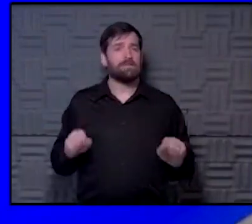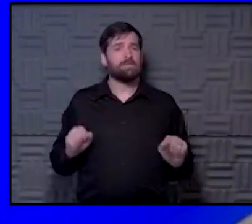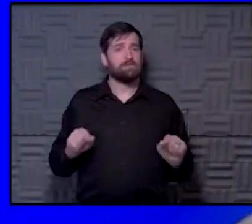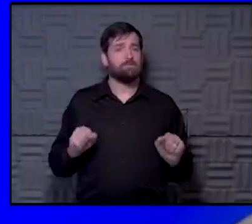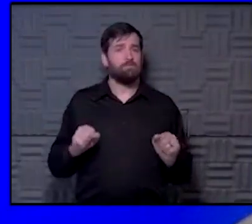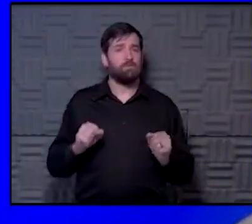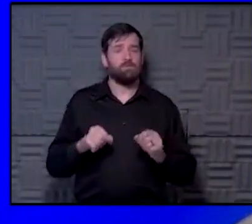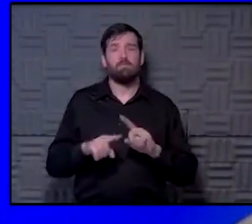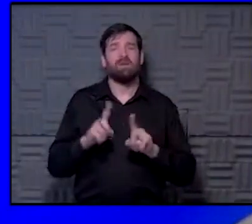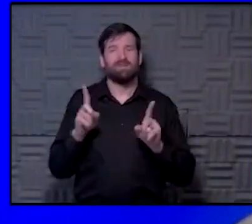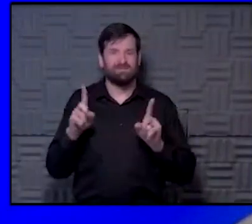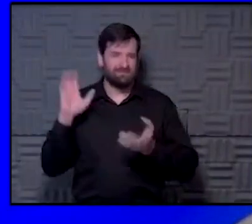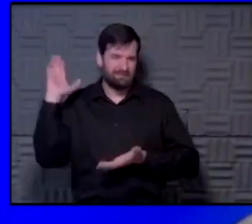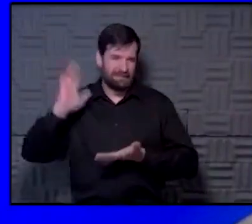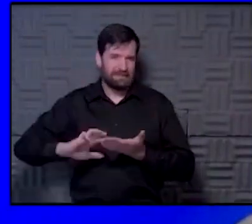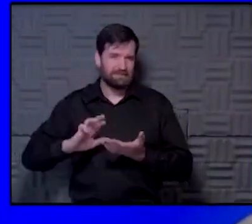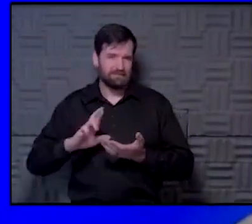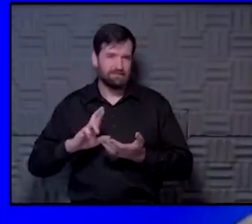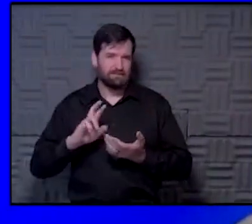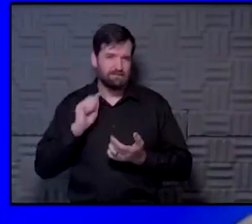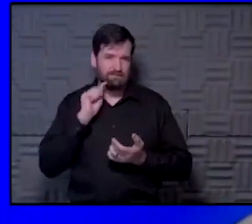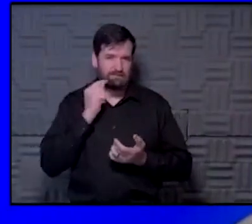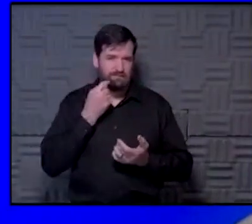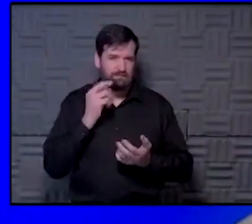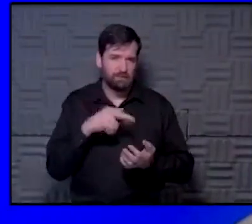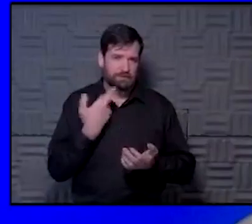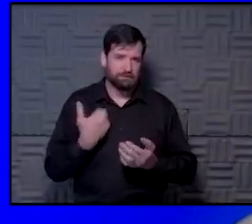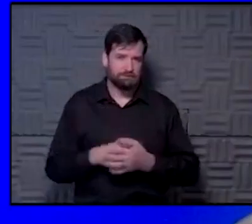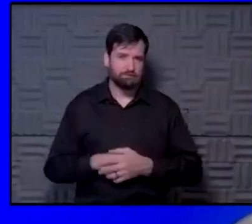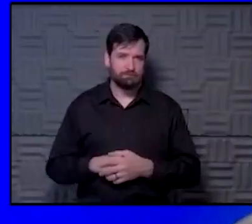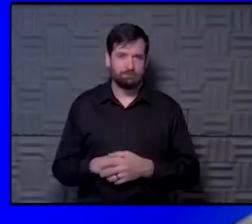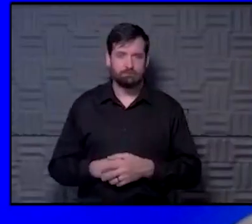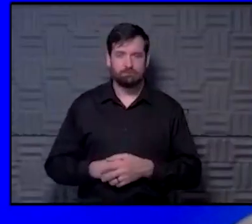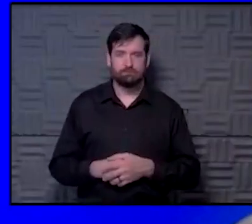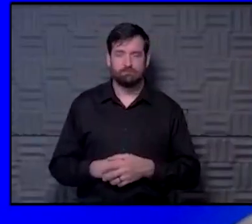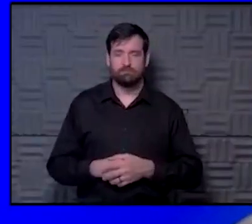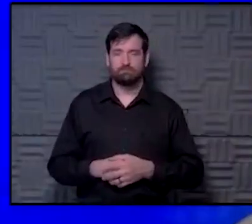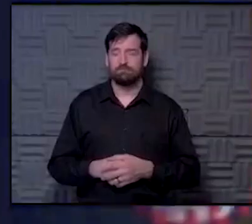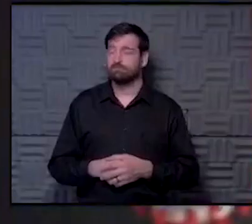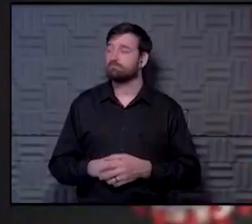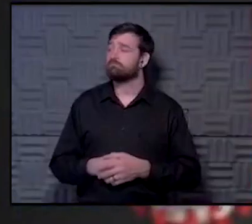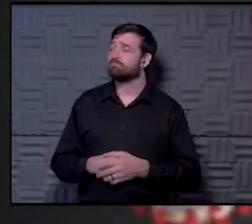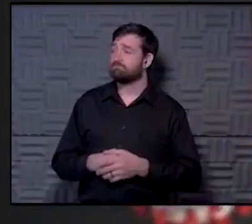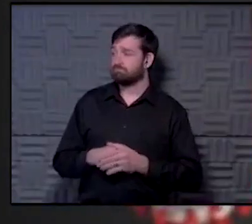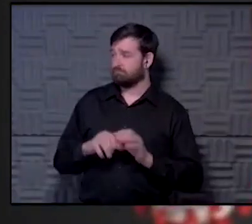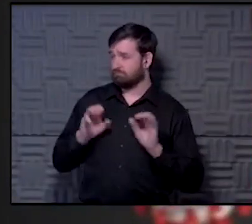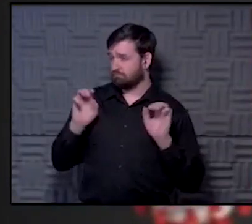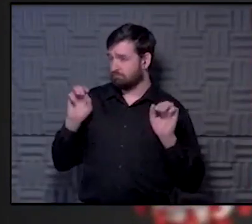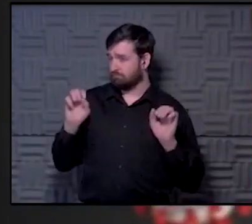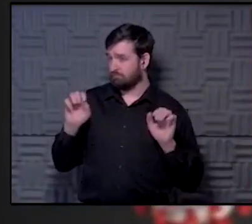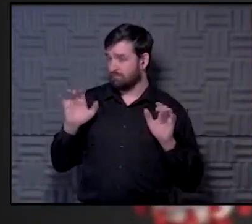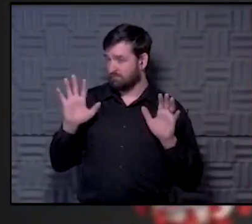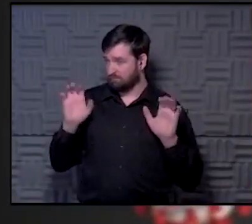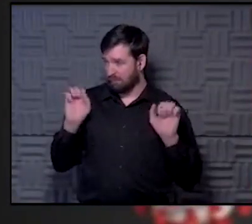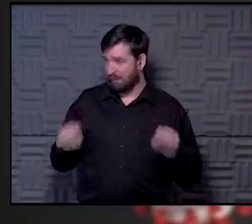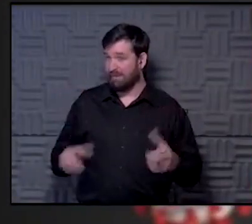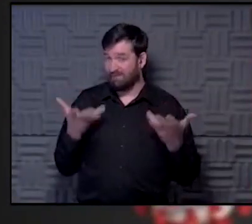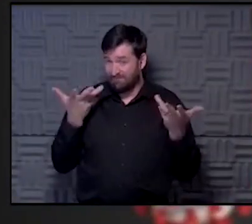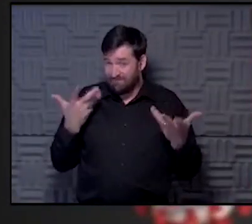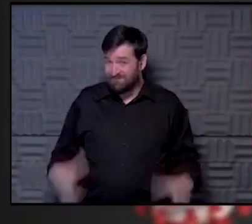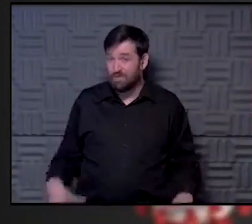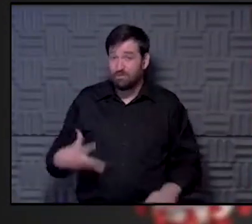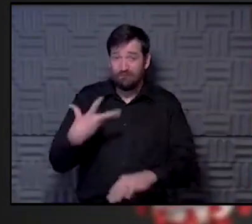but it is certainly much less than being in an enclosed space with somebody. Can you drink alcohol after receiving a